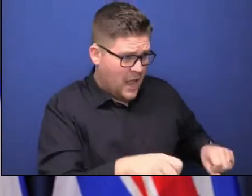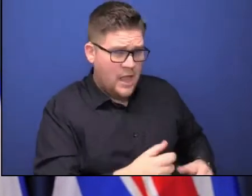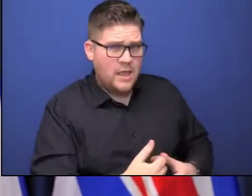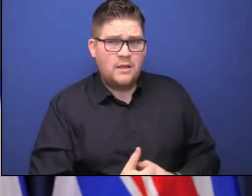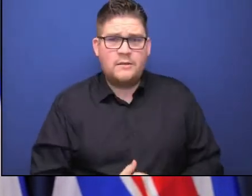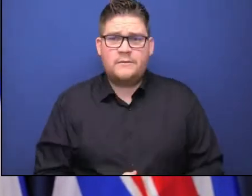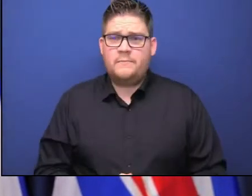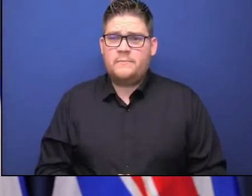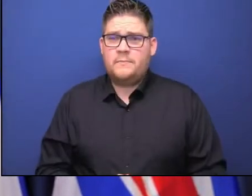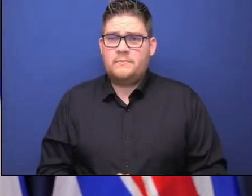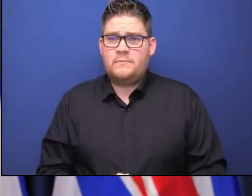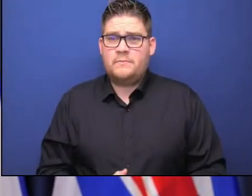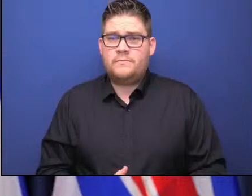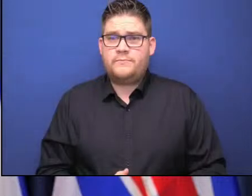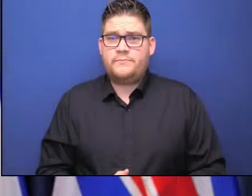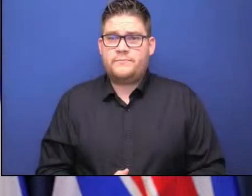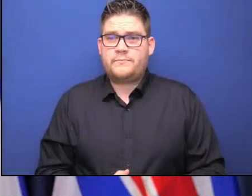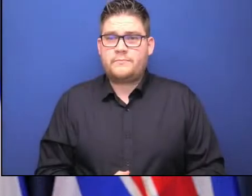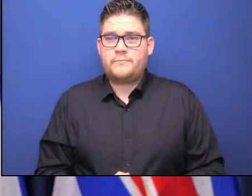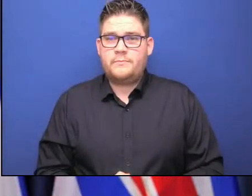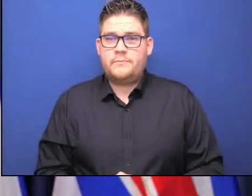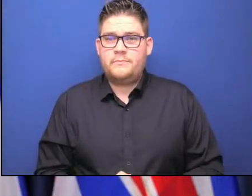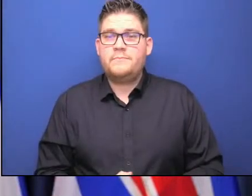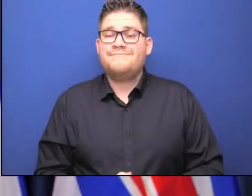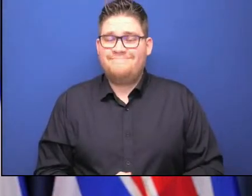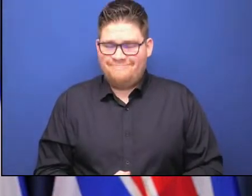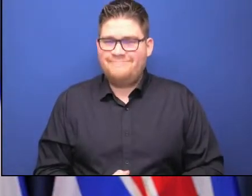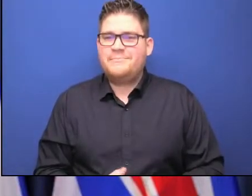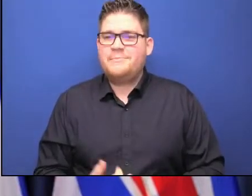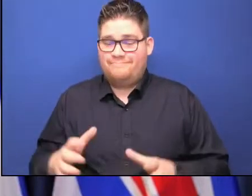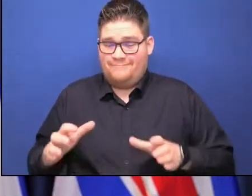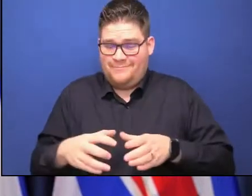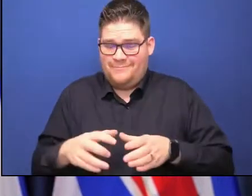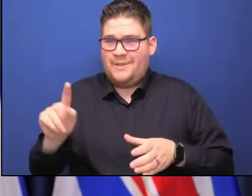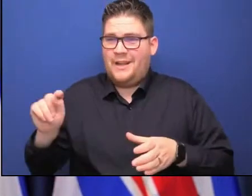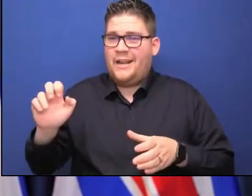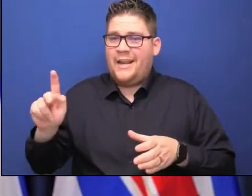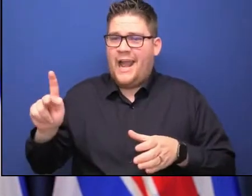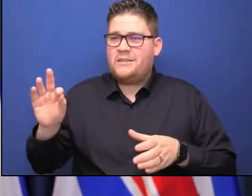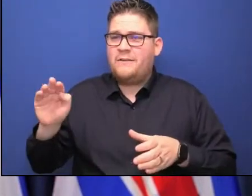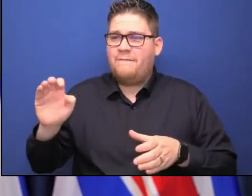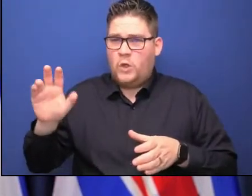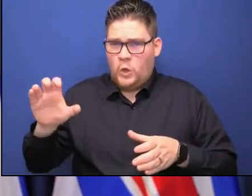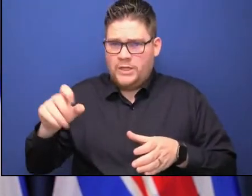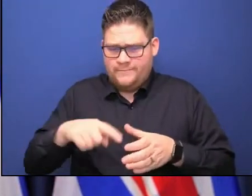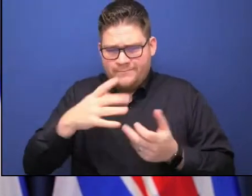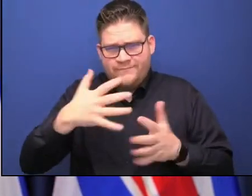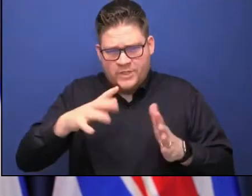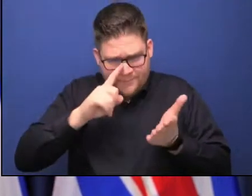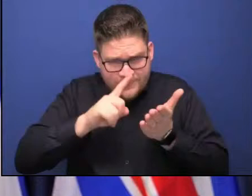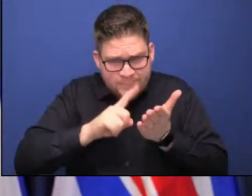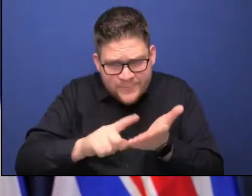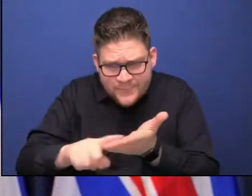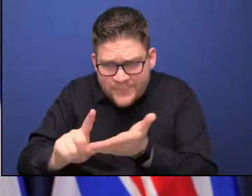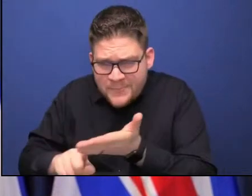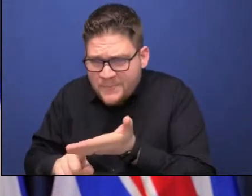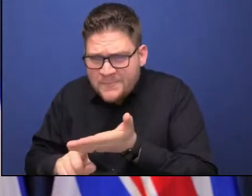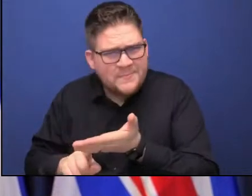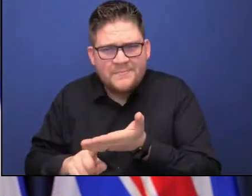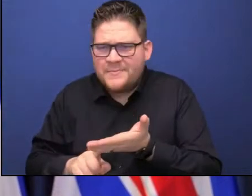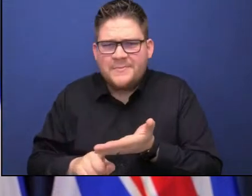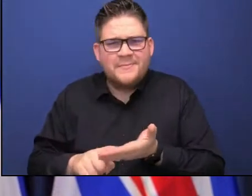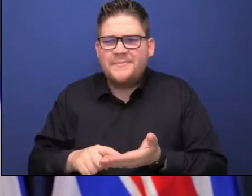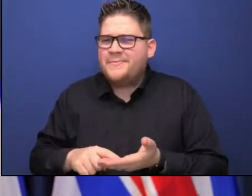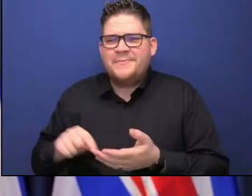come to agreement that was the direction we should go in. Instead, deciding that we needed to beef up enforcement, which has made a big